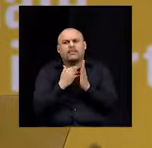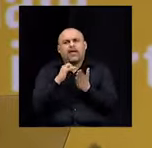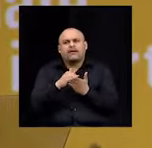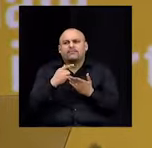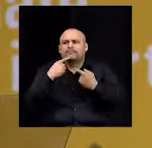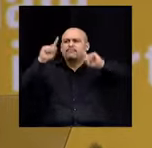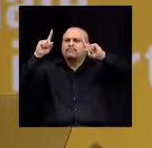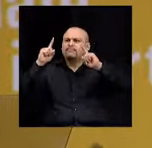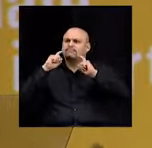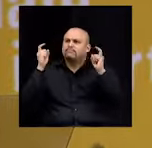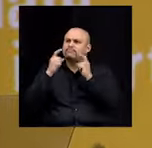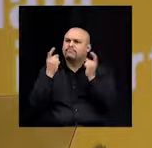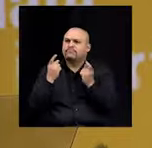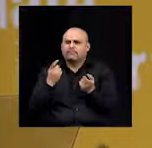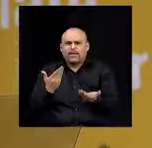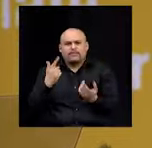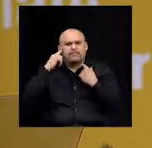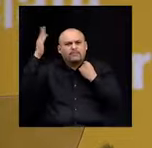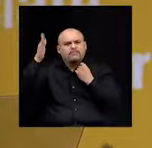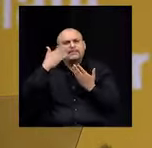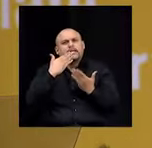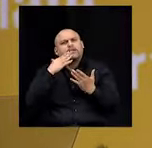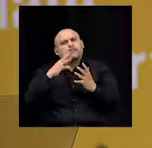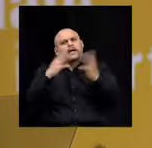So thank you very much for asking me to speak.